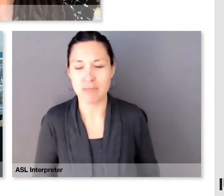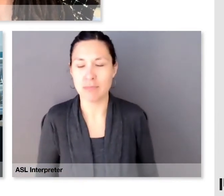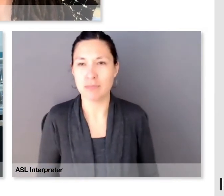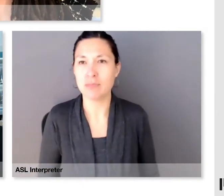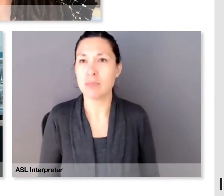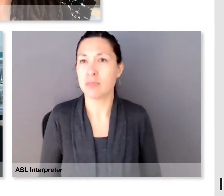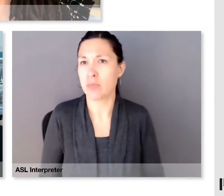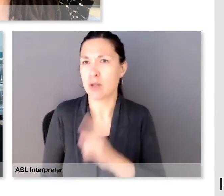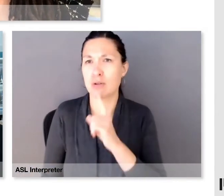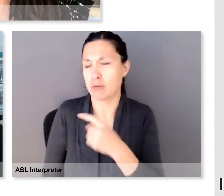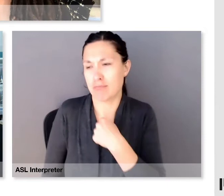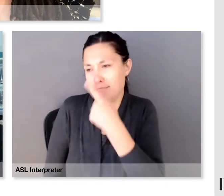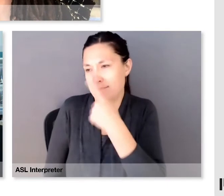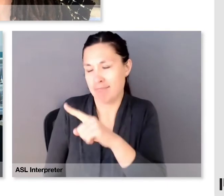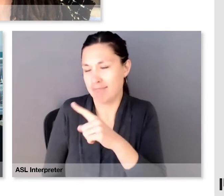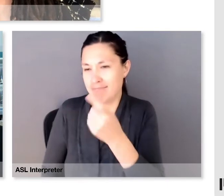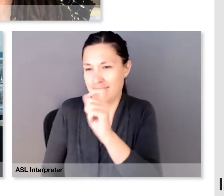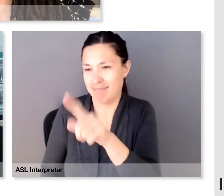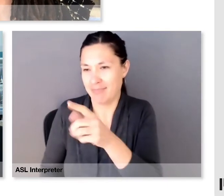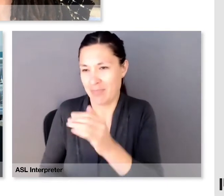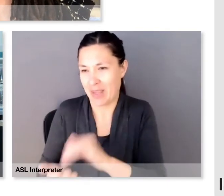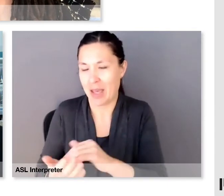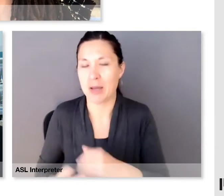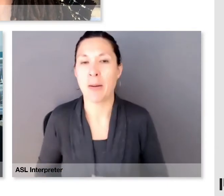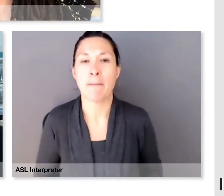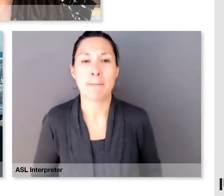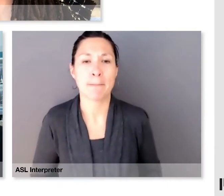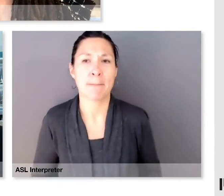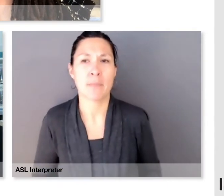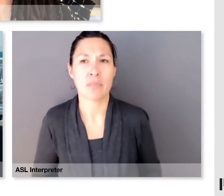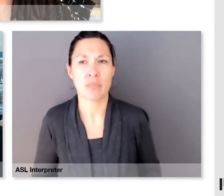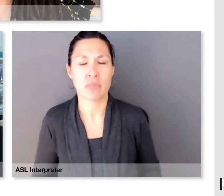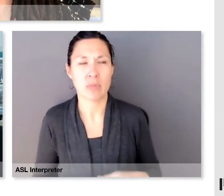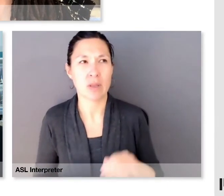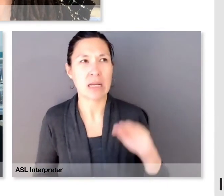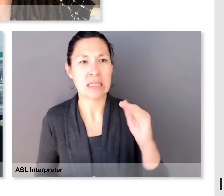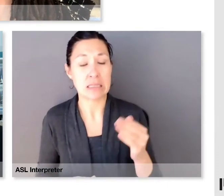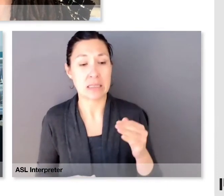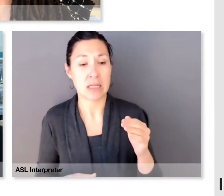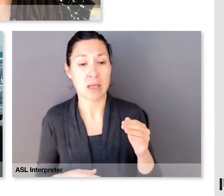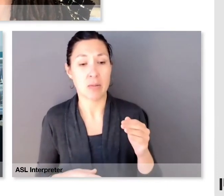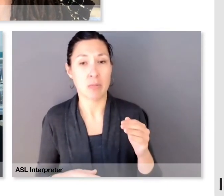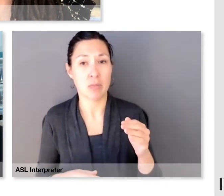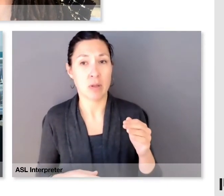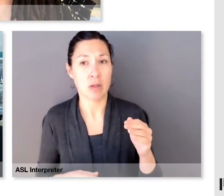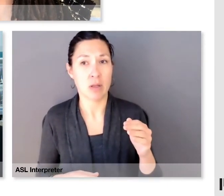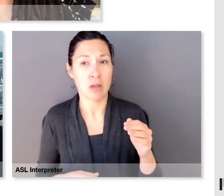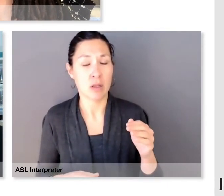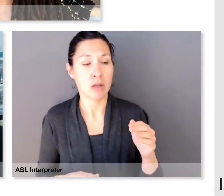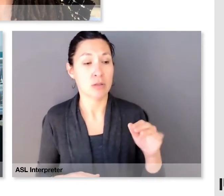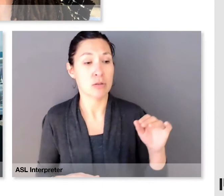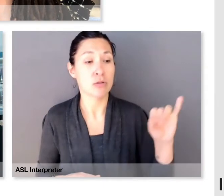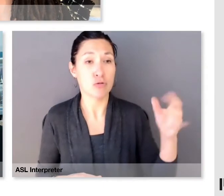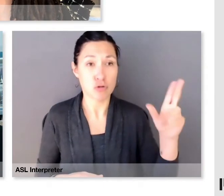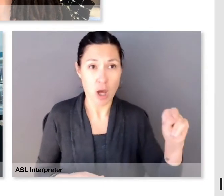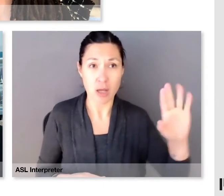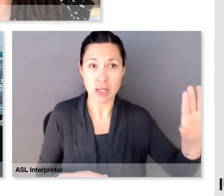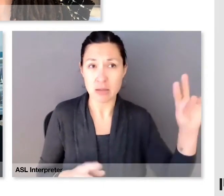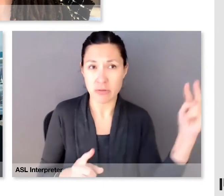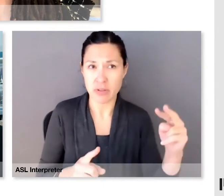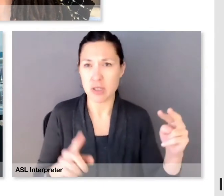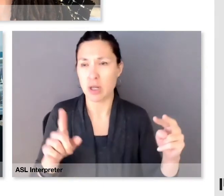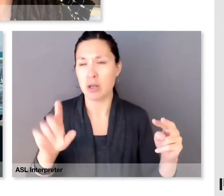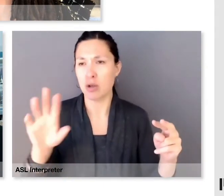Sure, I'd be happy to. Yeah, so it's really just reconciling, I think, a similar insight coming from two points of view. And so